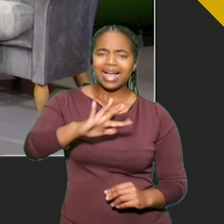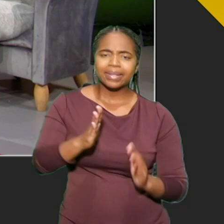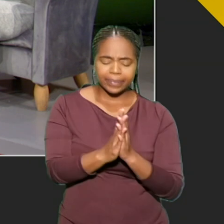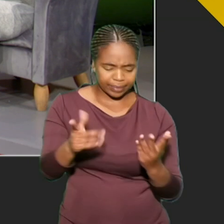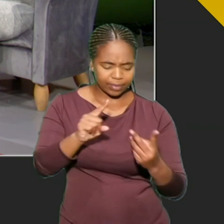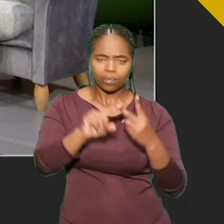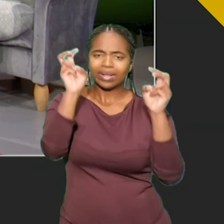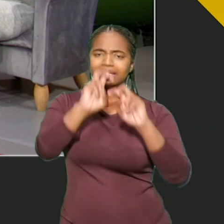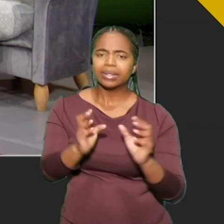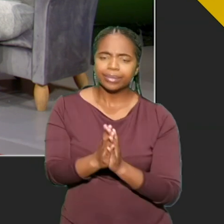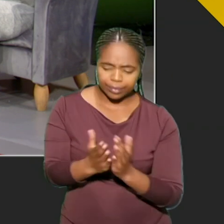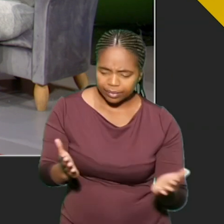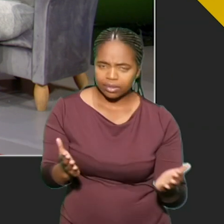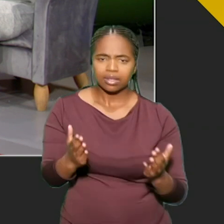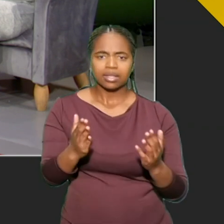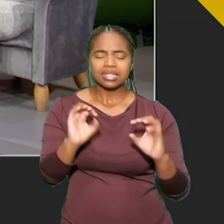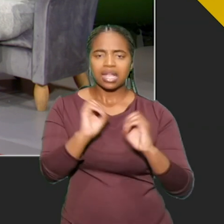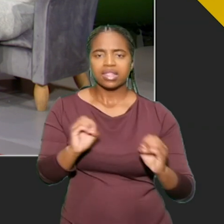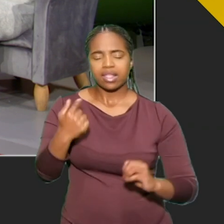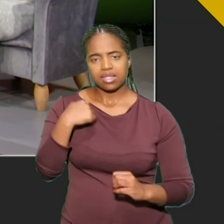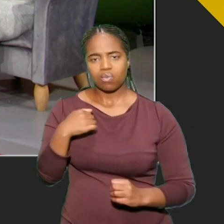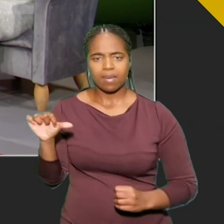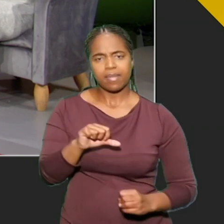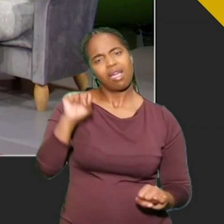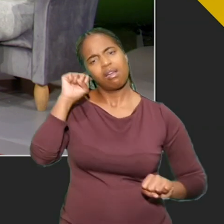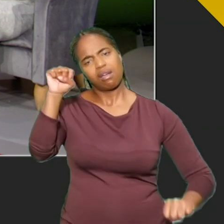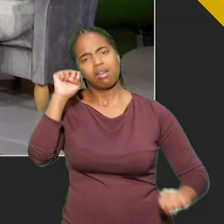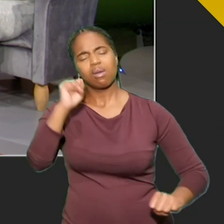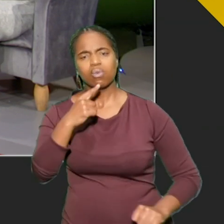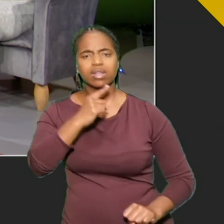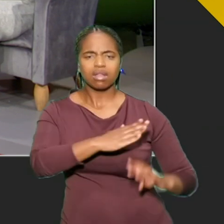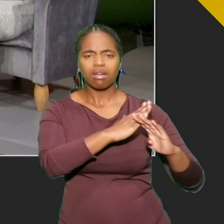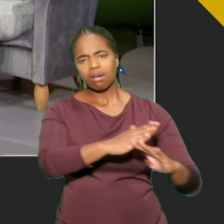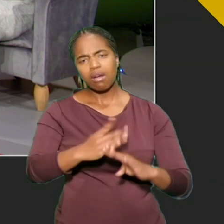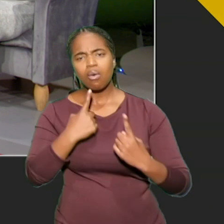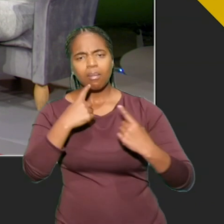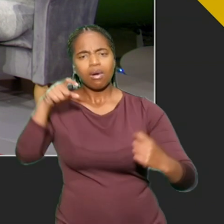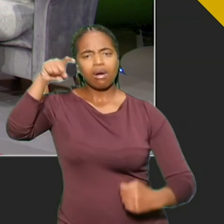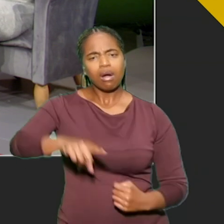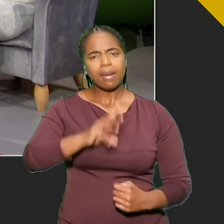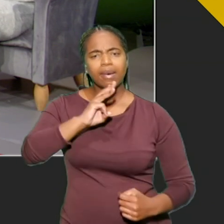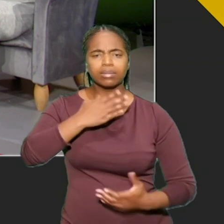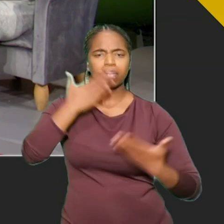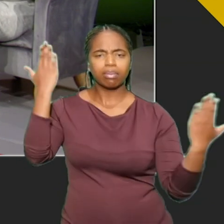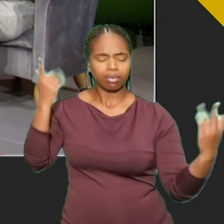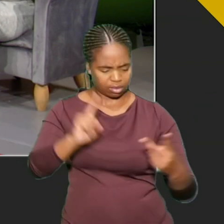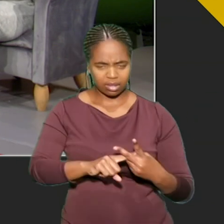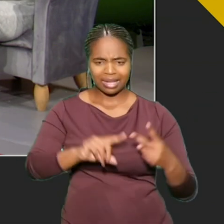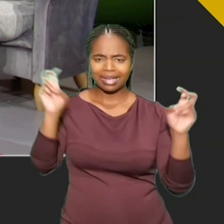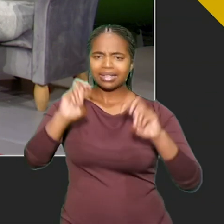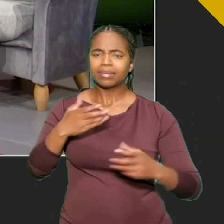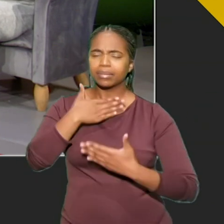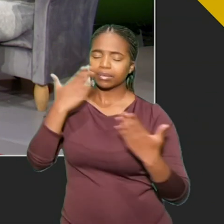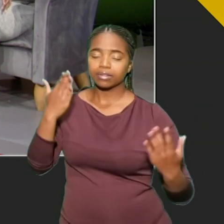there's no infrastructure for electricity, and then we come back and want to block roads and complain the government is not bringing electricity